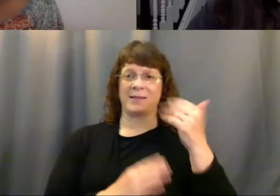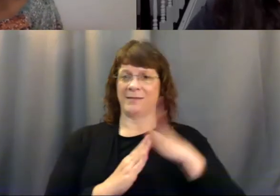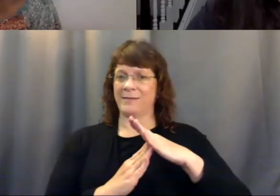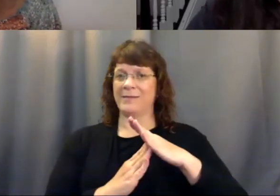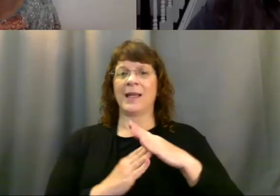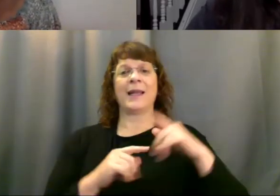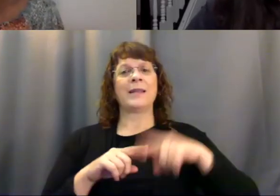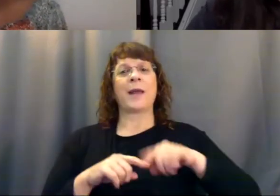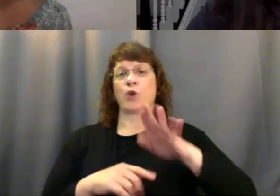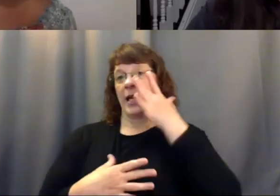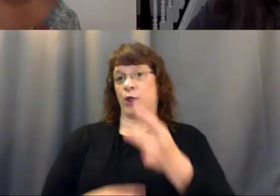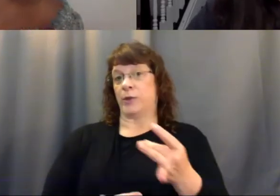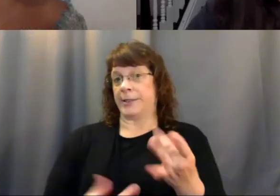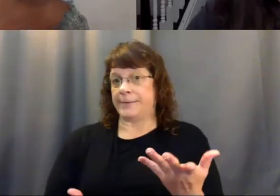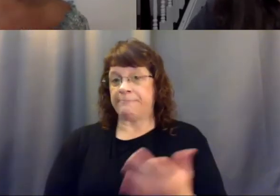you're interested in.